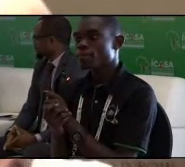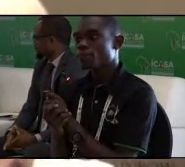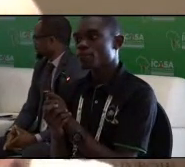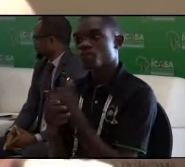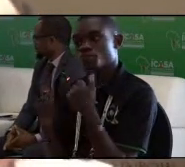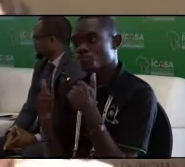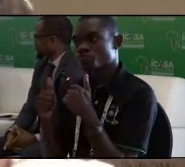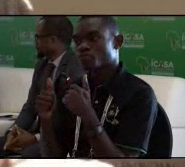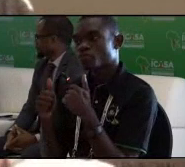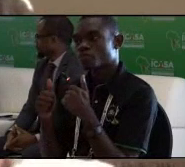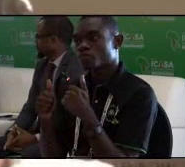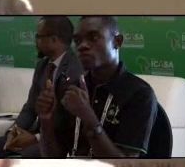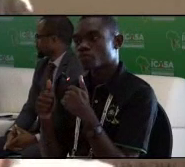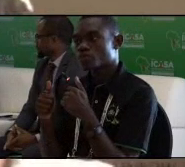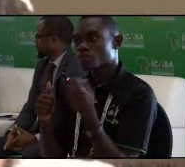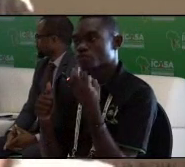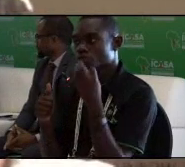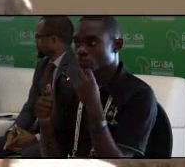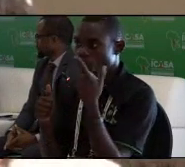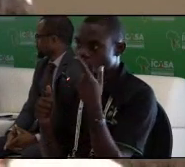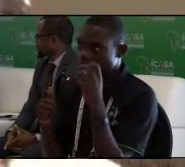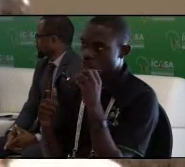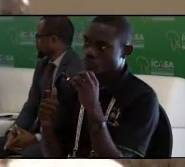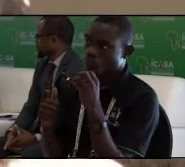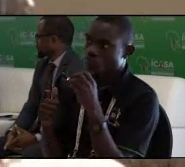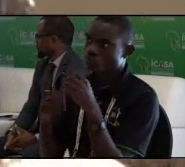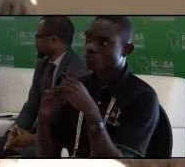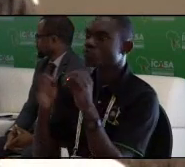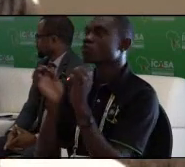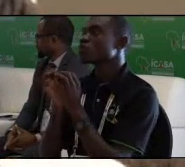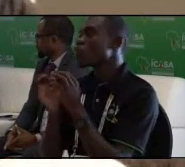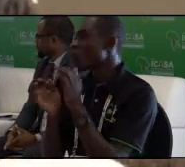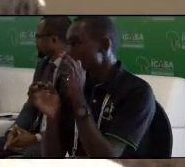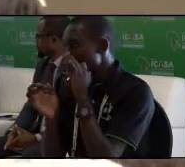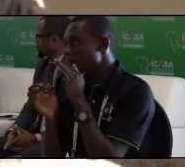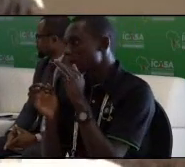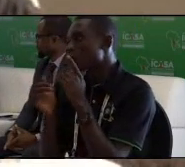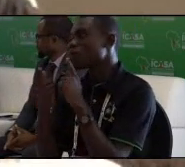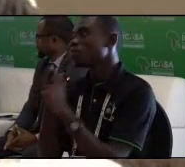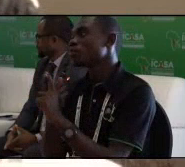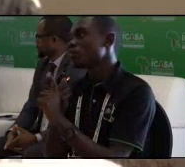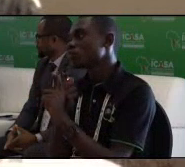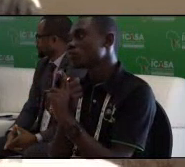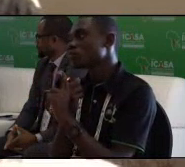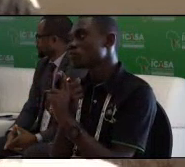that's it for now. We are still doing 30, 70, Global Fund, as well as